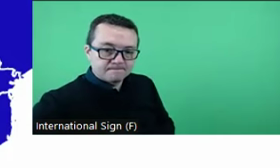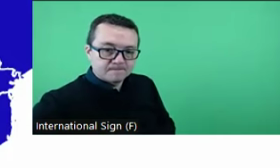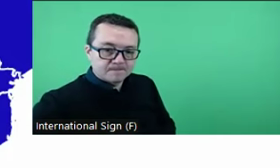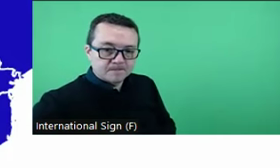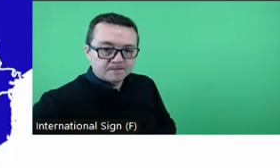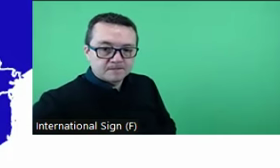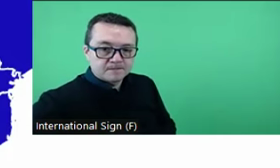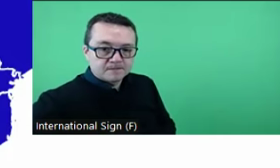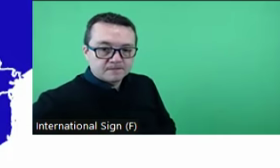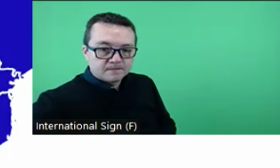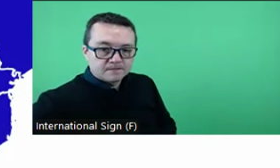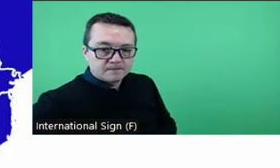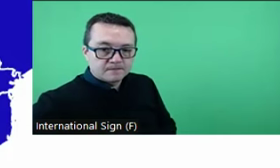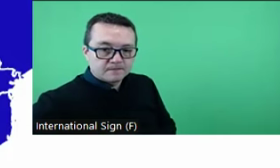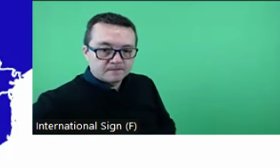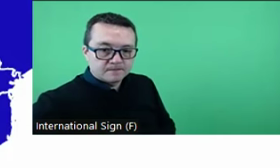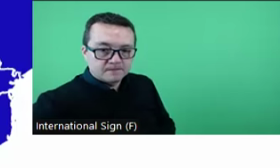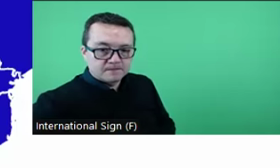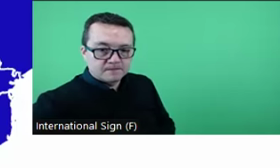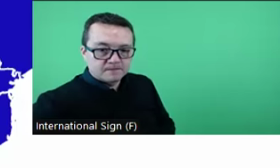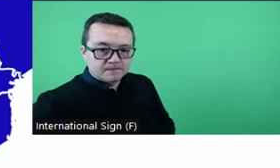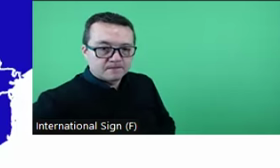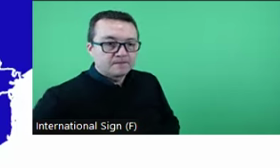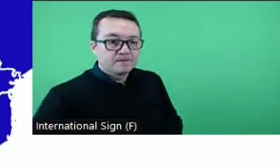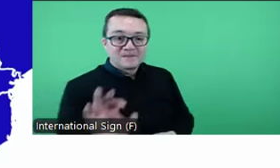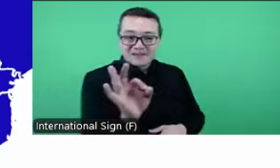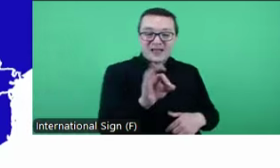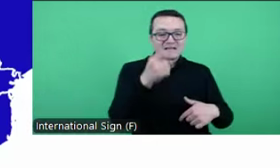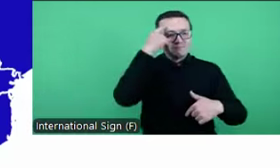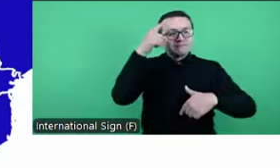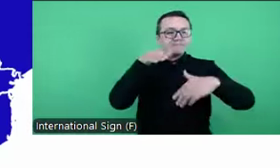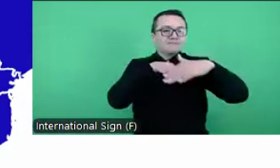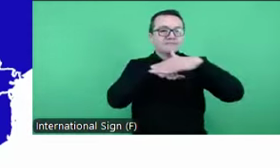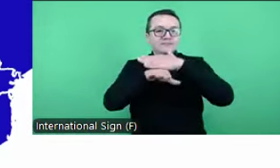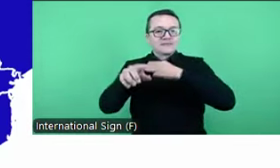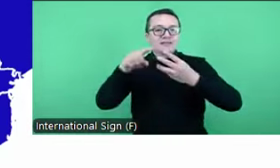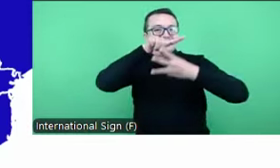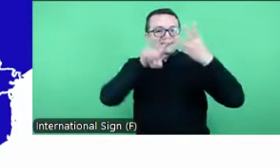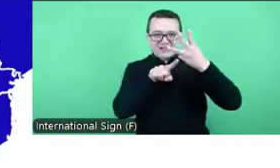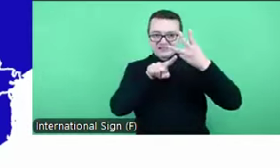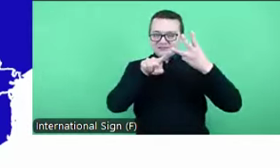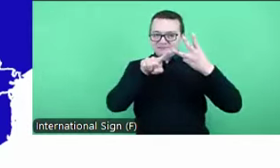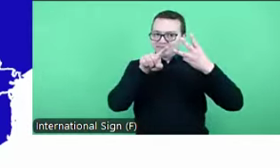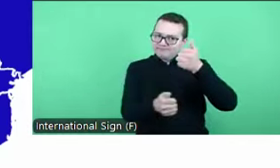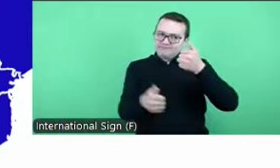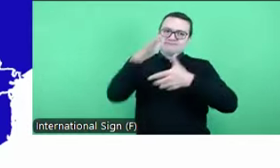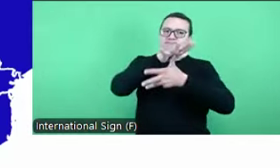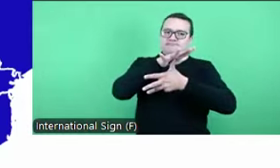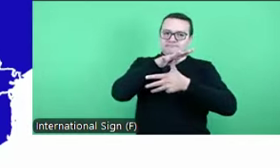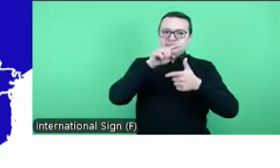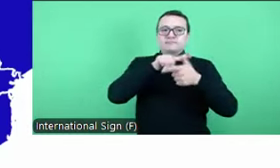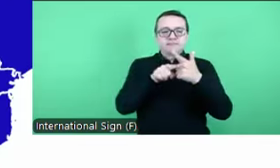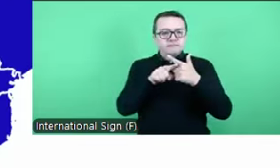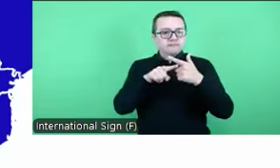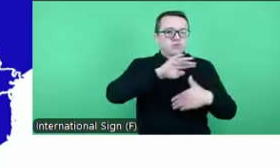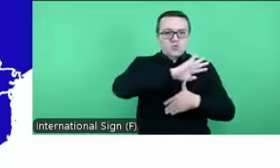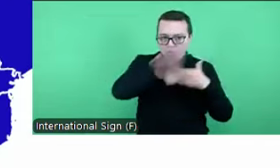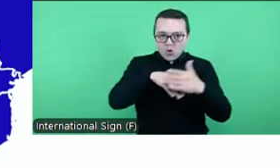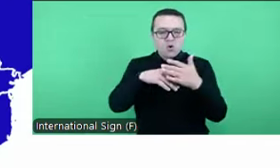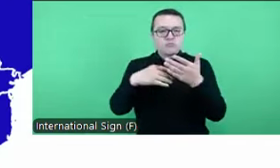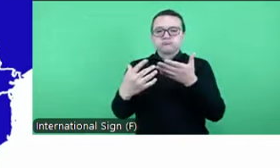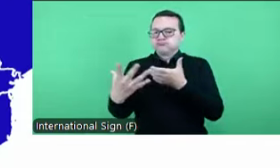Como There todo are sistema tem three seus princípios, nós temos três princípios basic fundamentais: a ruling universalidade, a principles integralidade e a in our equidade, healthcare que são system: